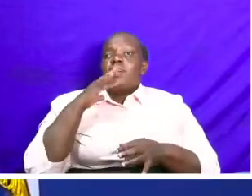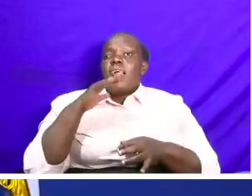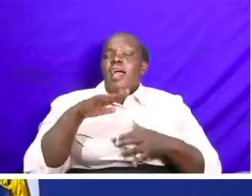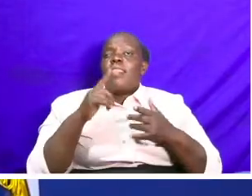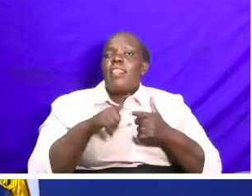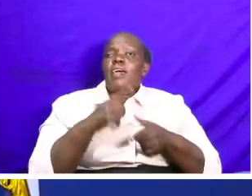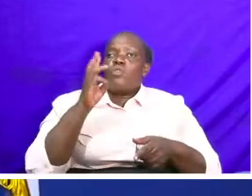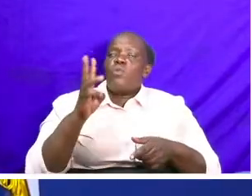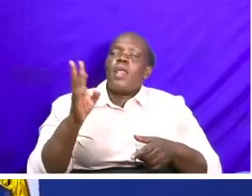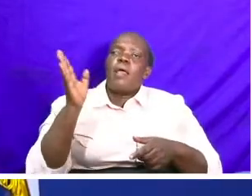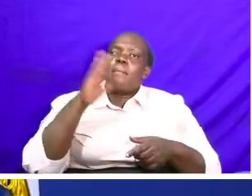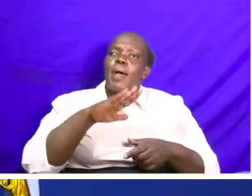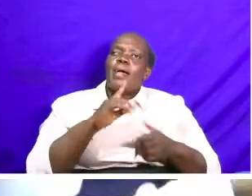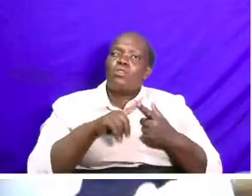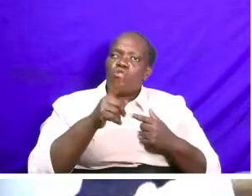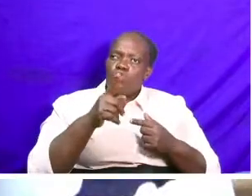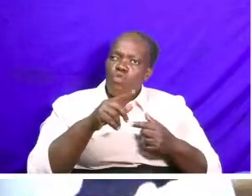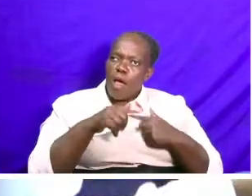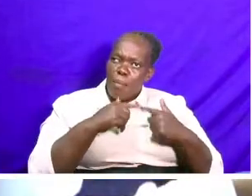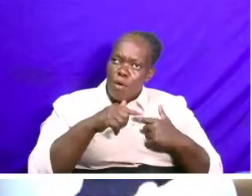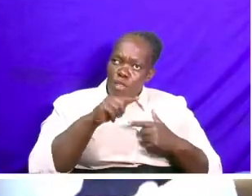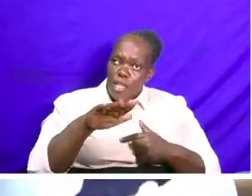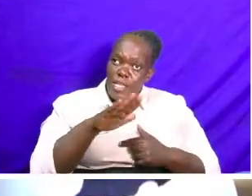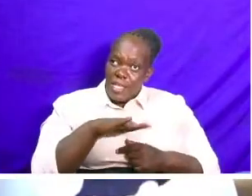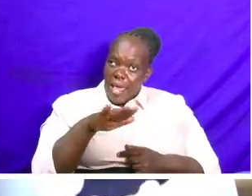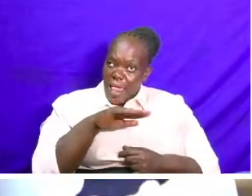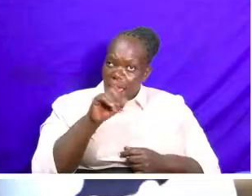come back to you on that.